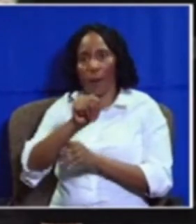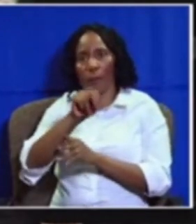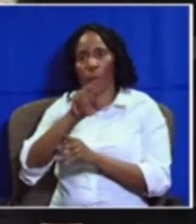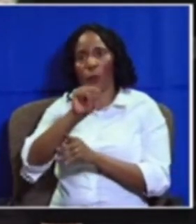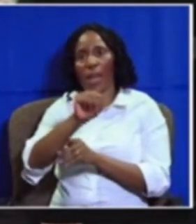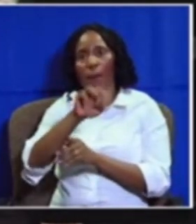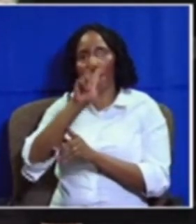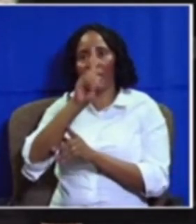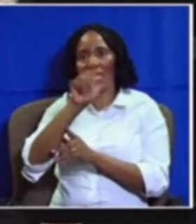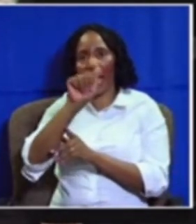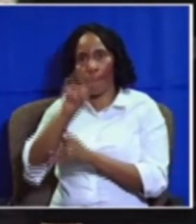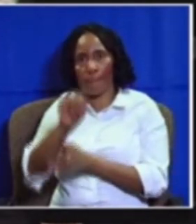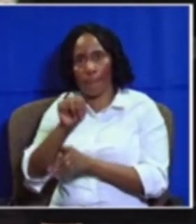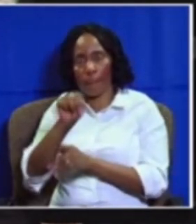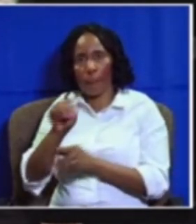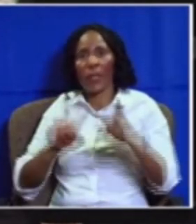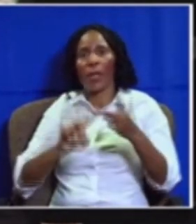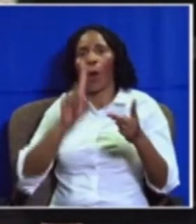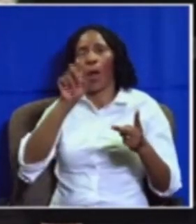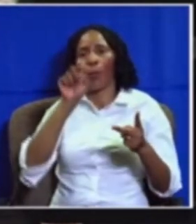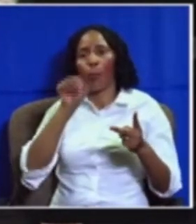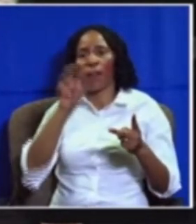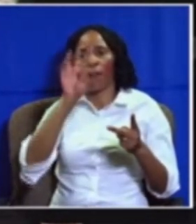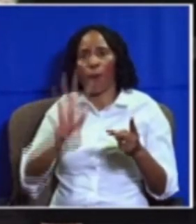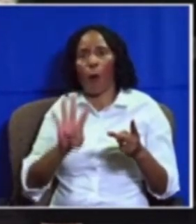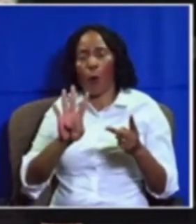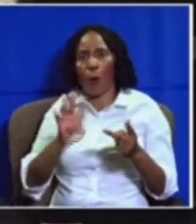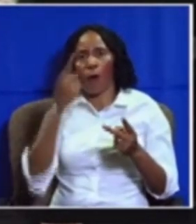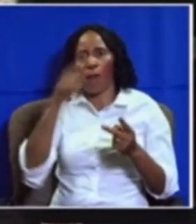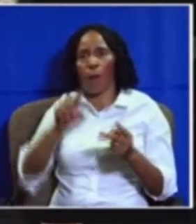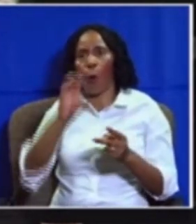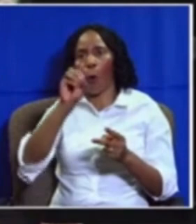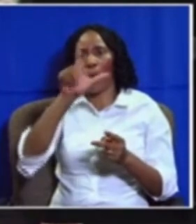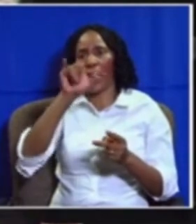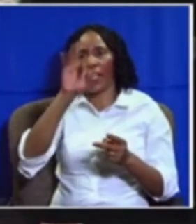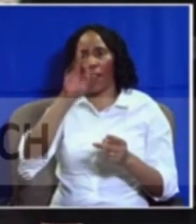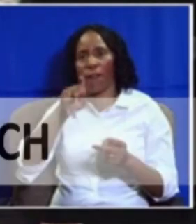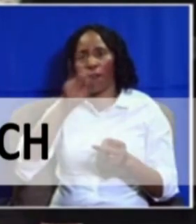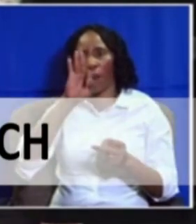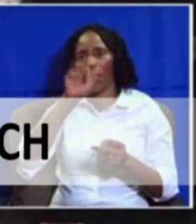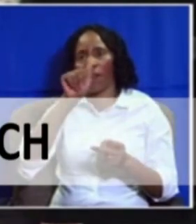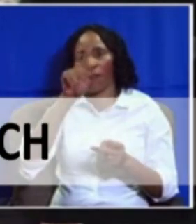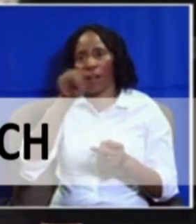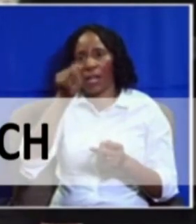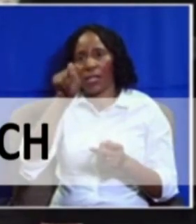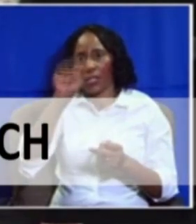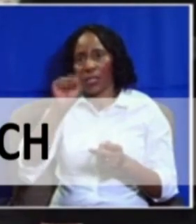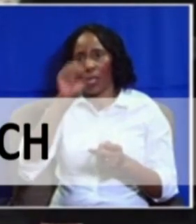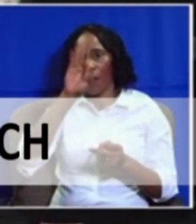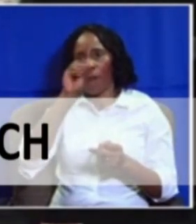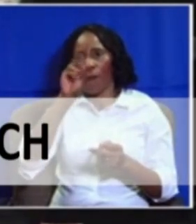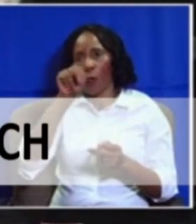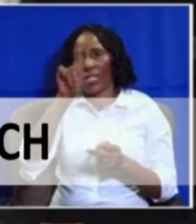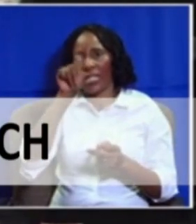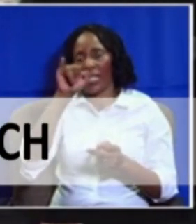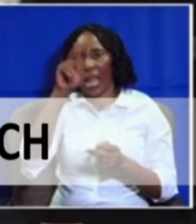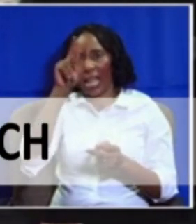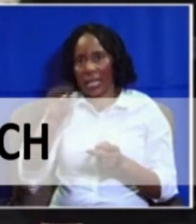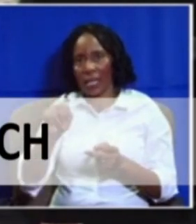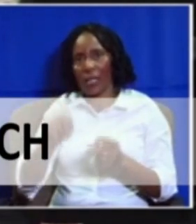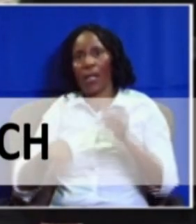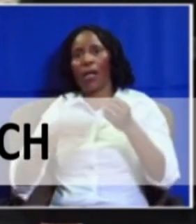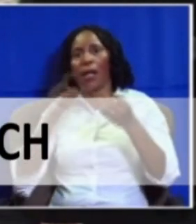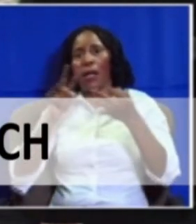allocated 1.4 billion for the Olifantsfontein Ebenezer plants. The Umgeni Water Board